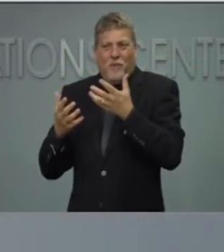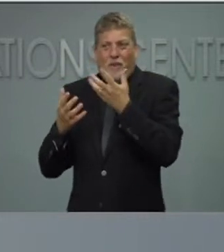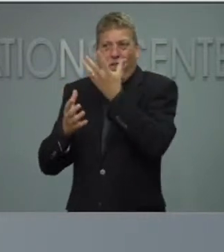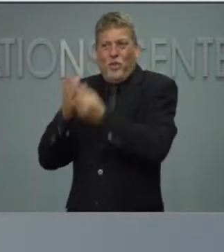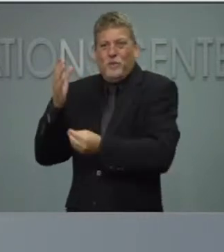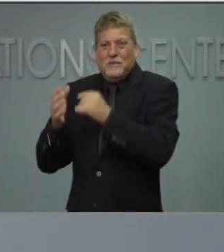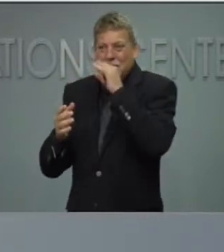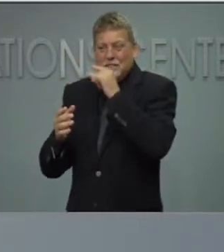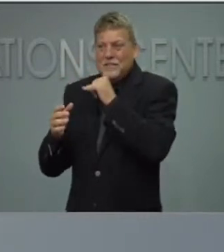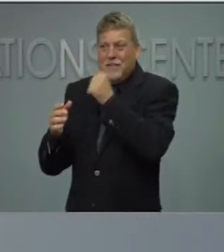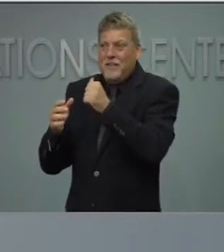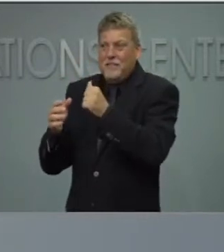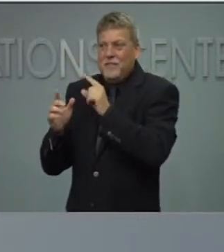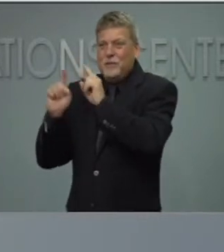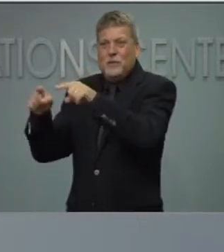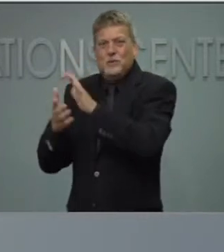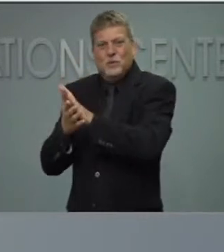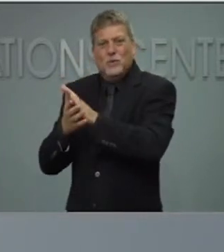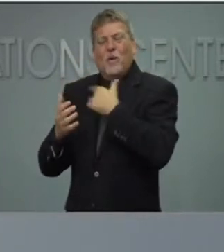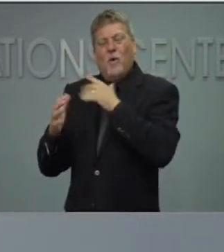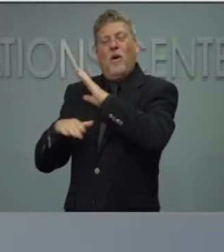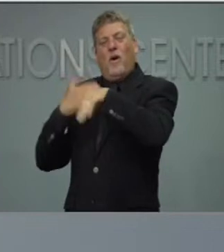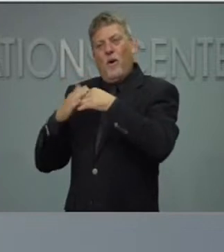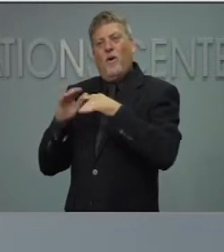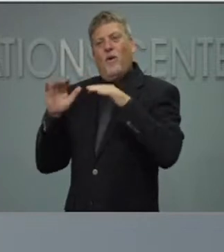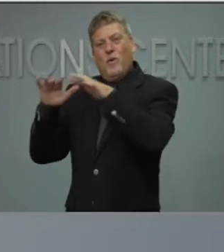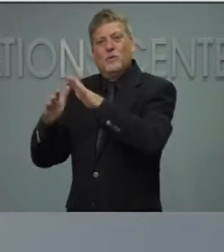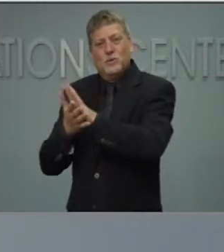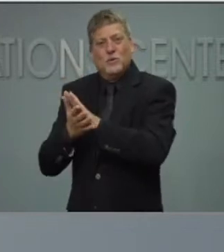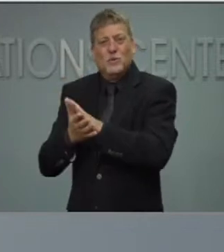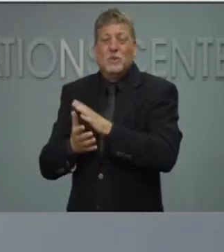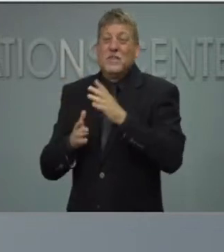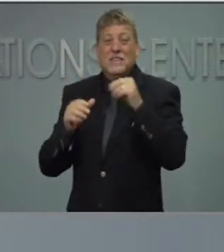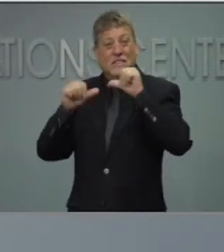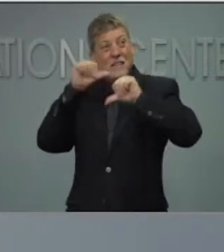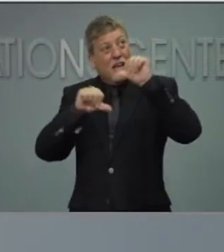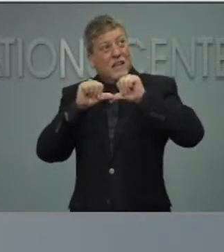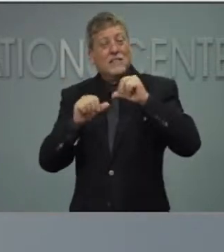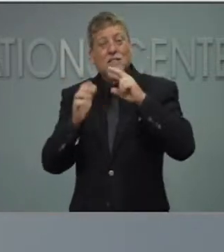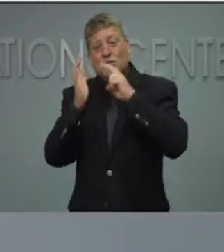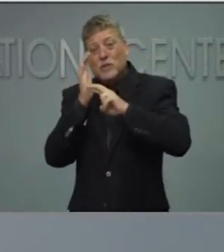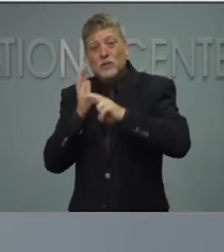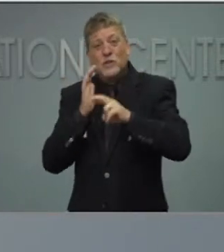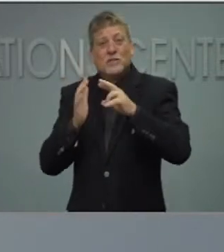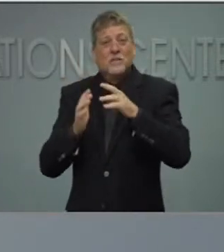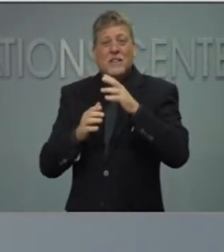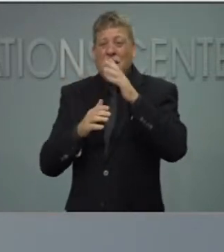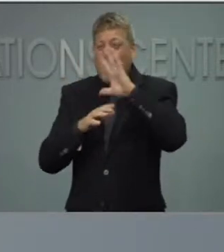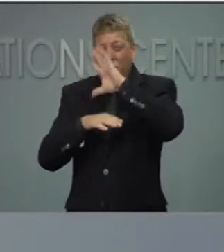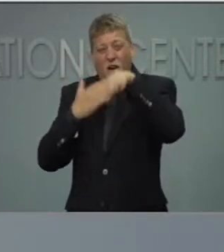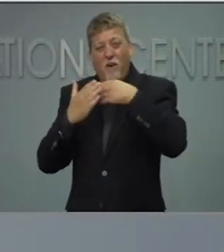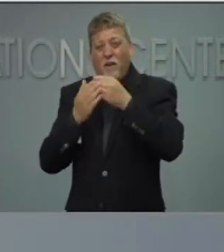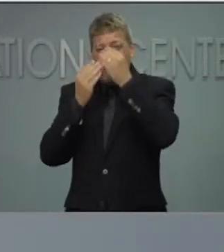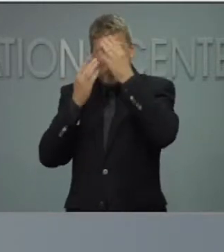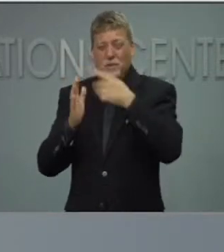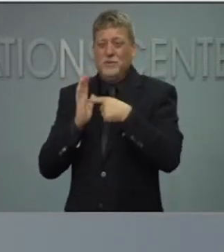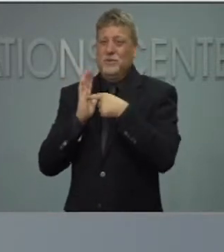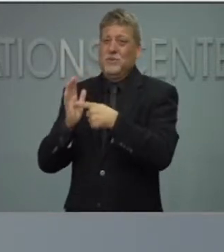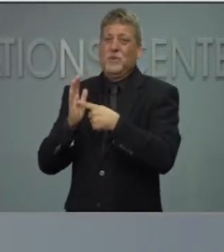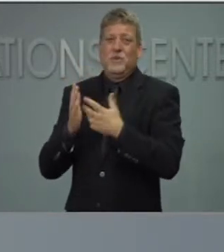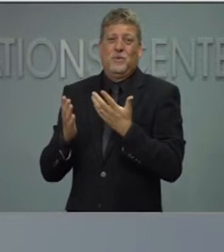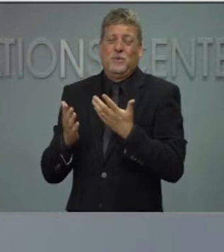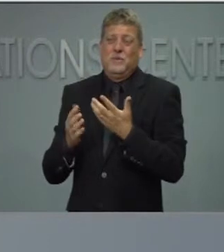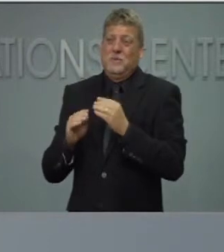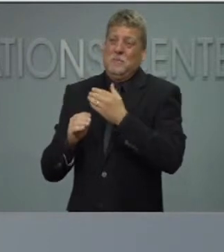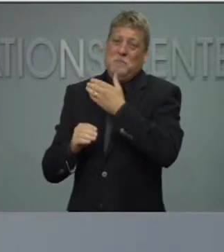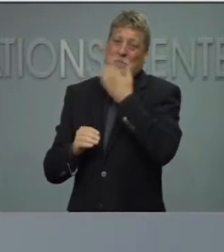evidence is clear that we need to do this. And I hope that parents can come together with local elected leaders and